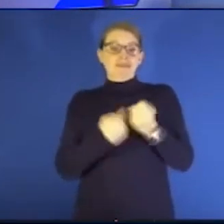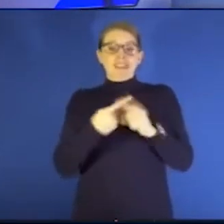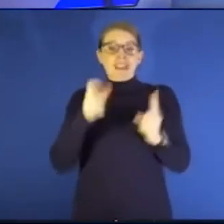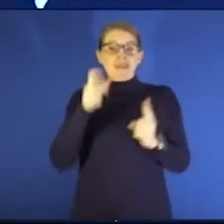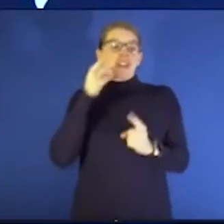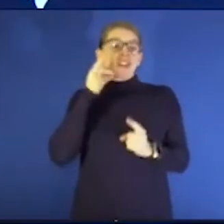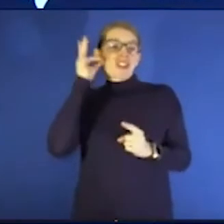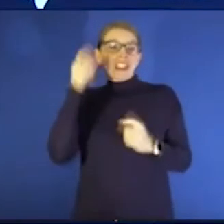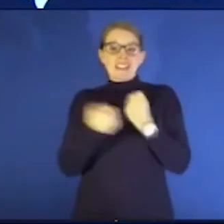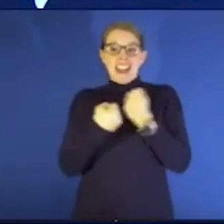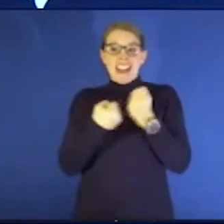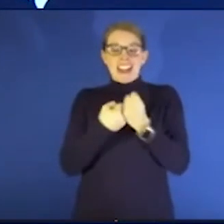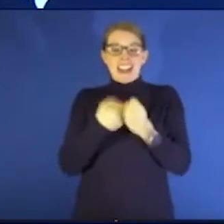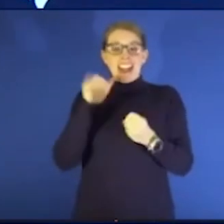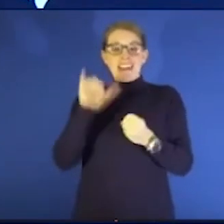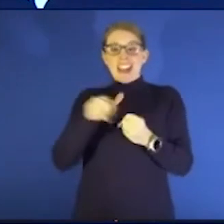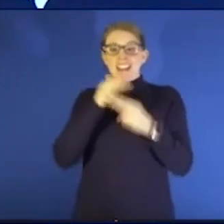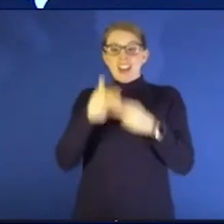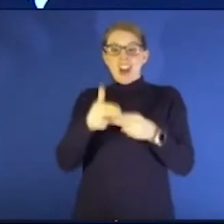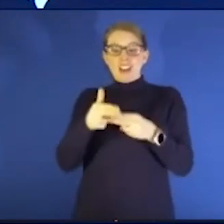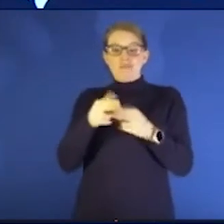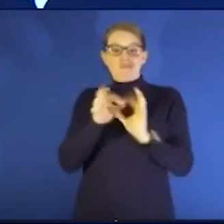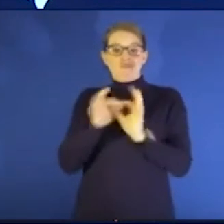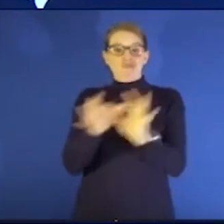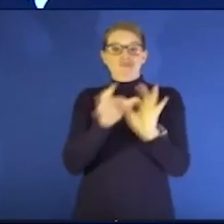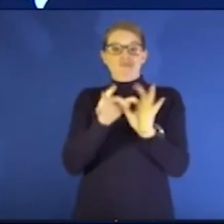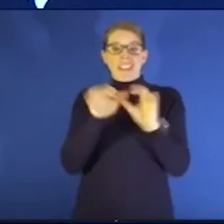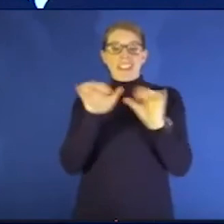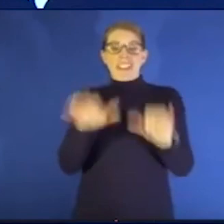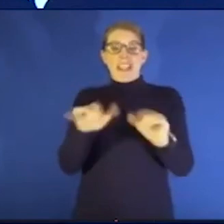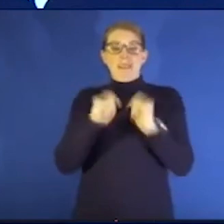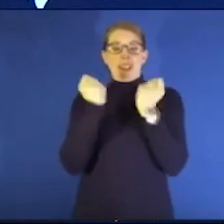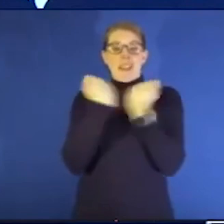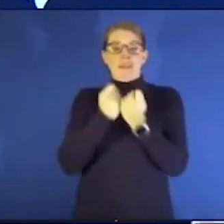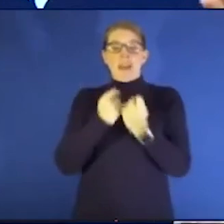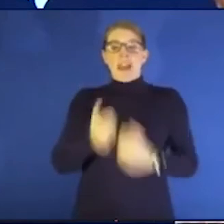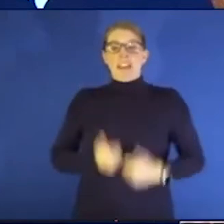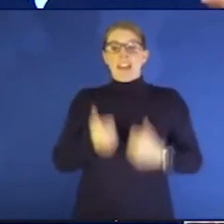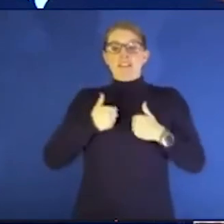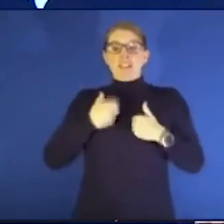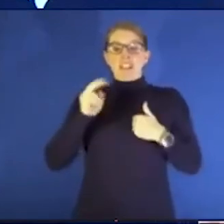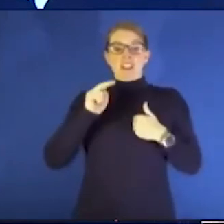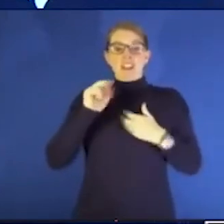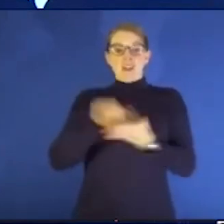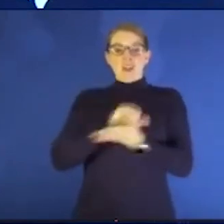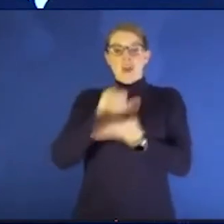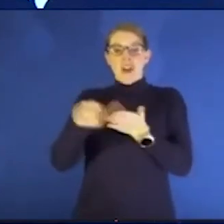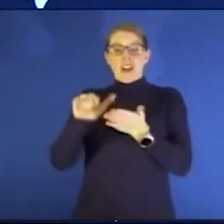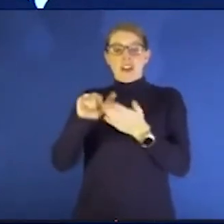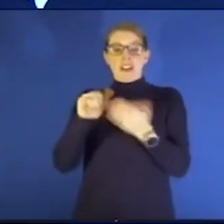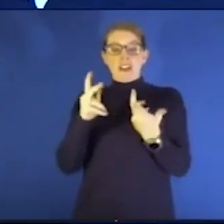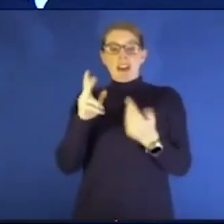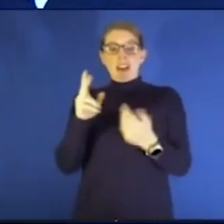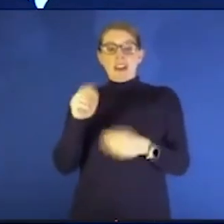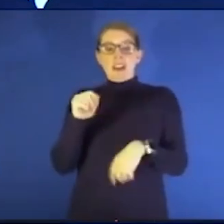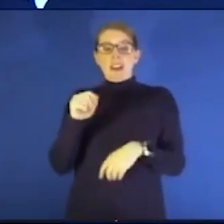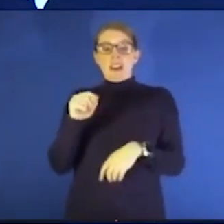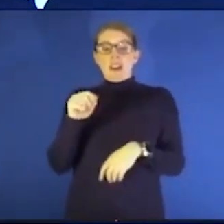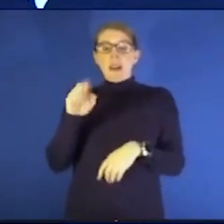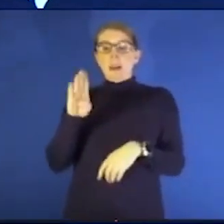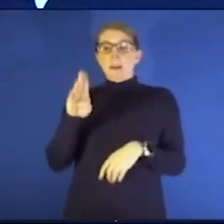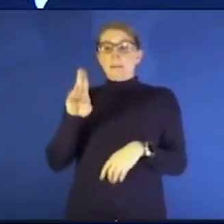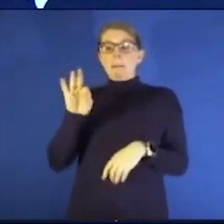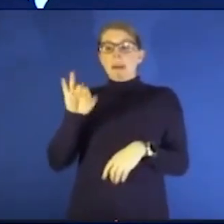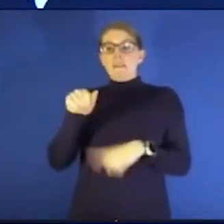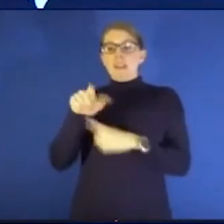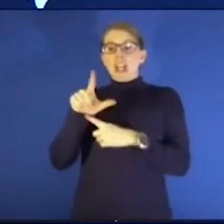is known as being on the same team. And I used to live in upstate New York, and my second favorite team in the National Football League happens to be the Buffalo Bills. I'm still glad we